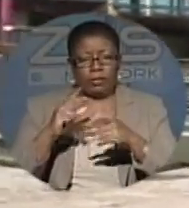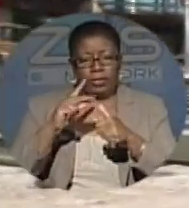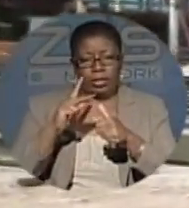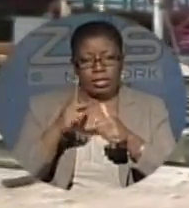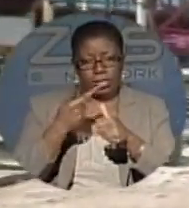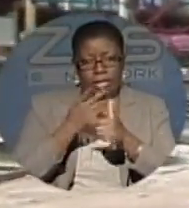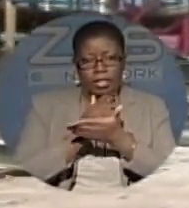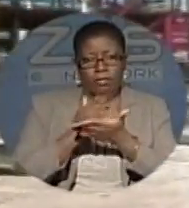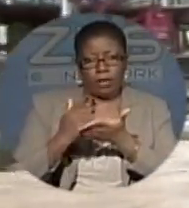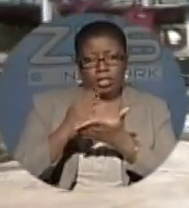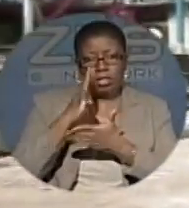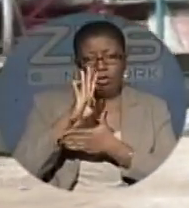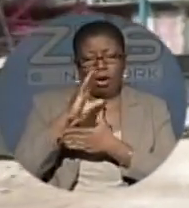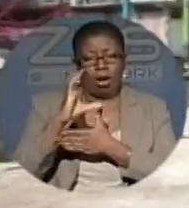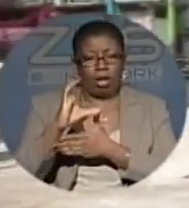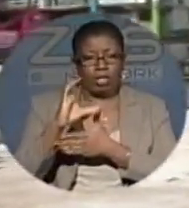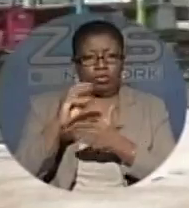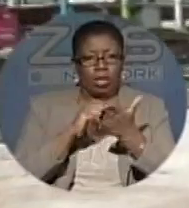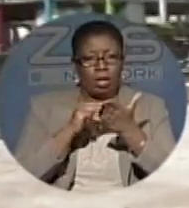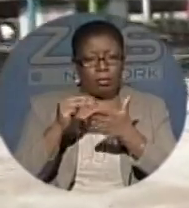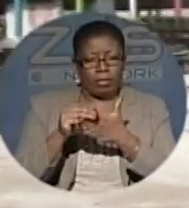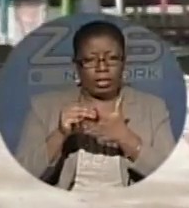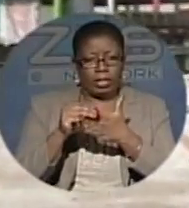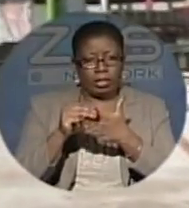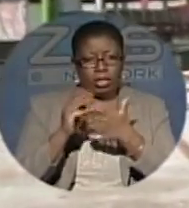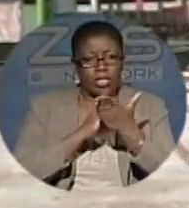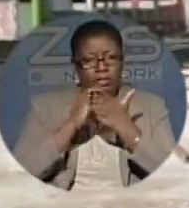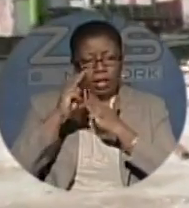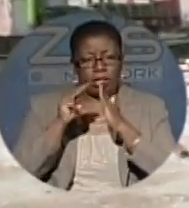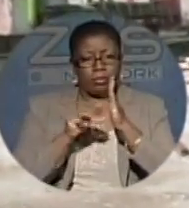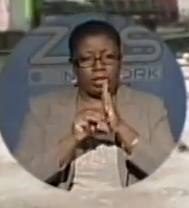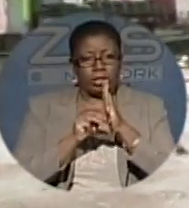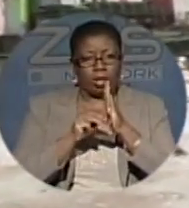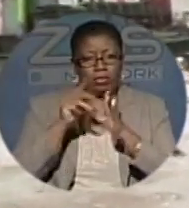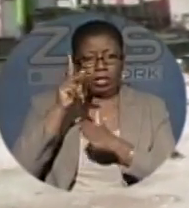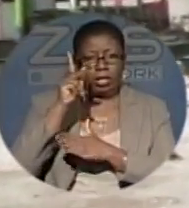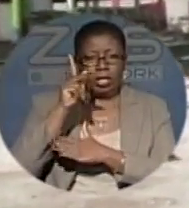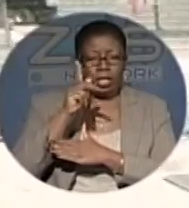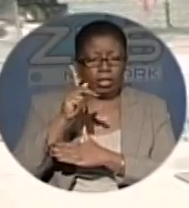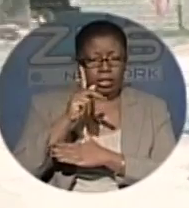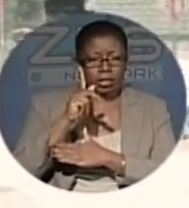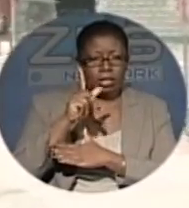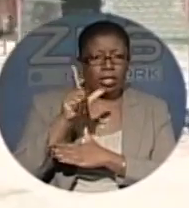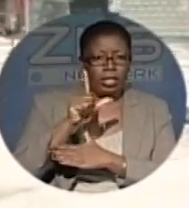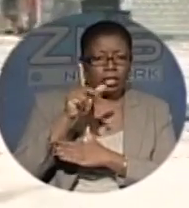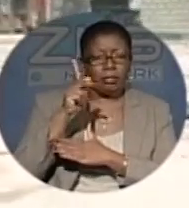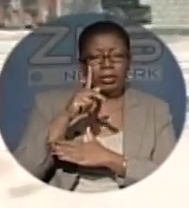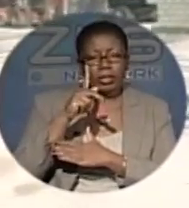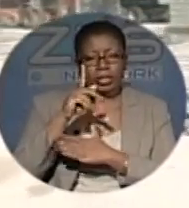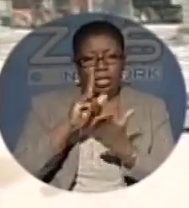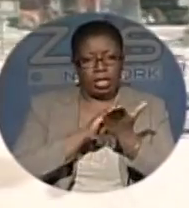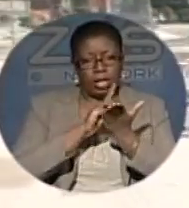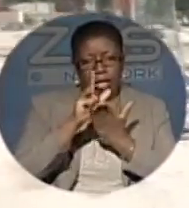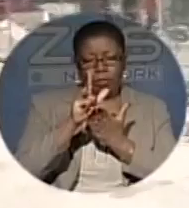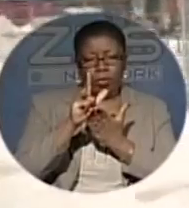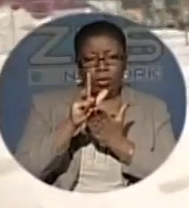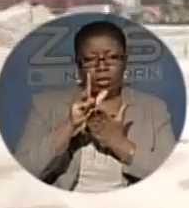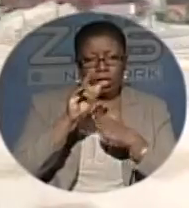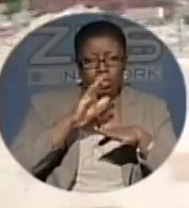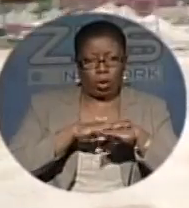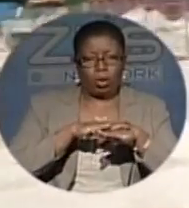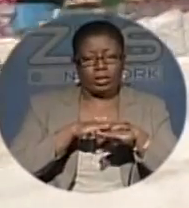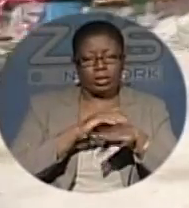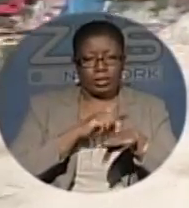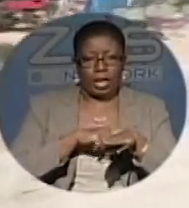three-phase $400 million redevelopment of the Lynden Pilling International Airport, the project is not only on time but on